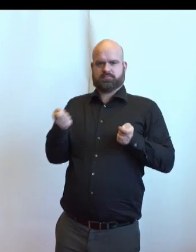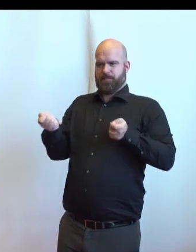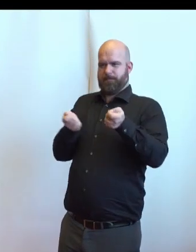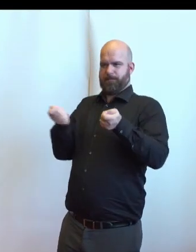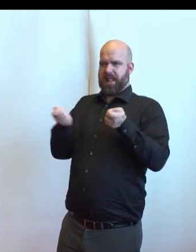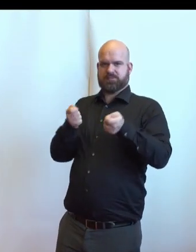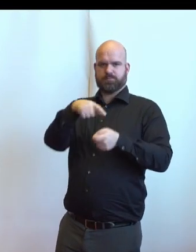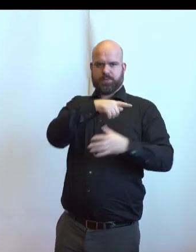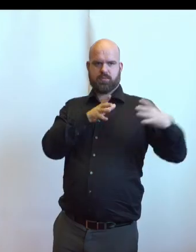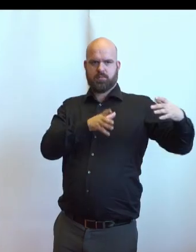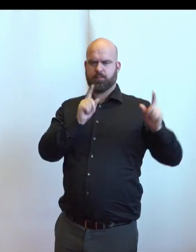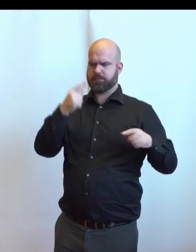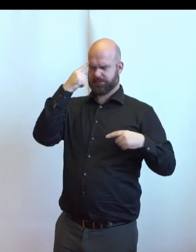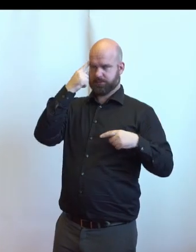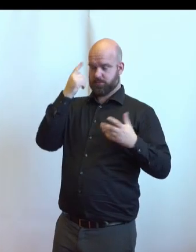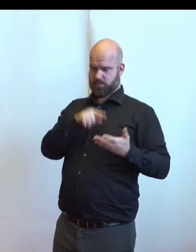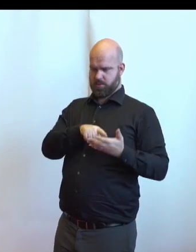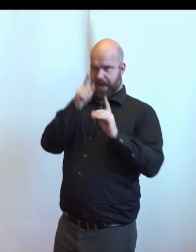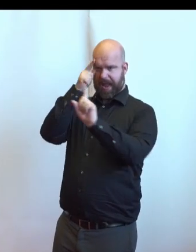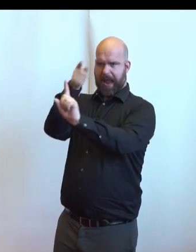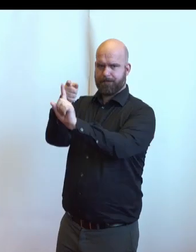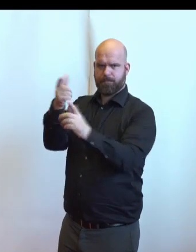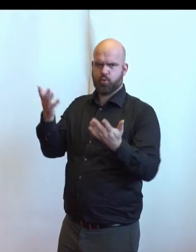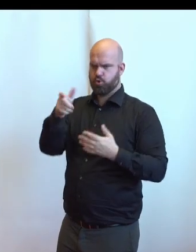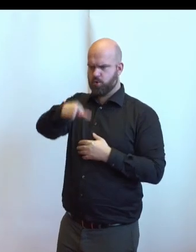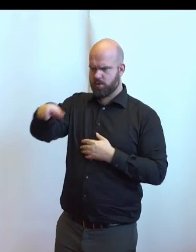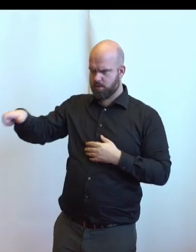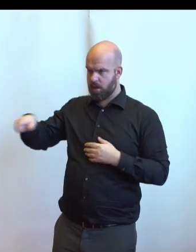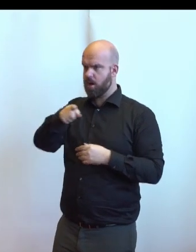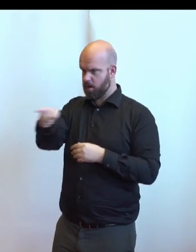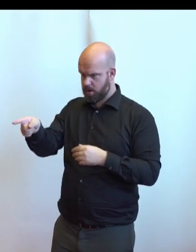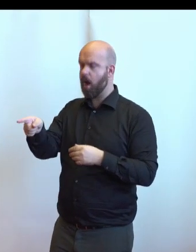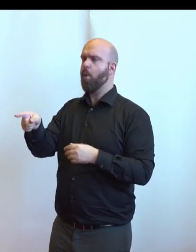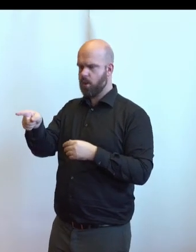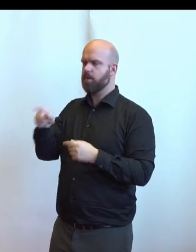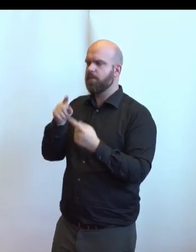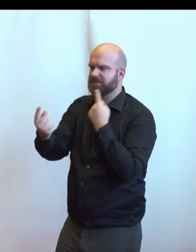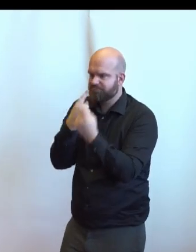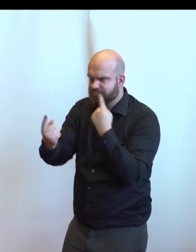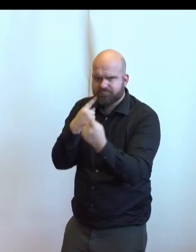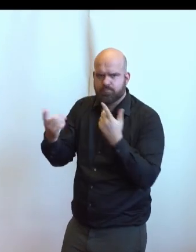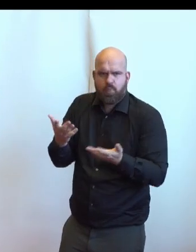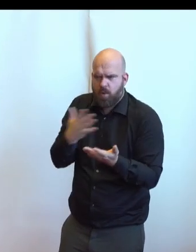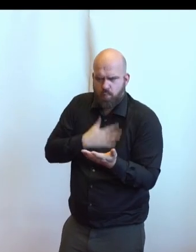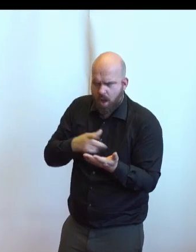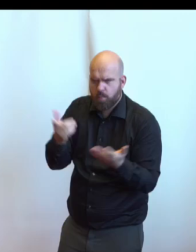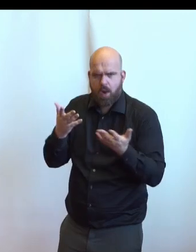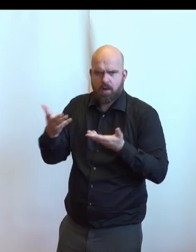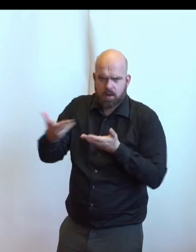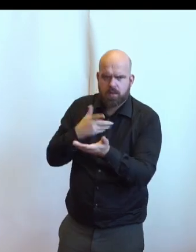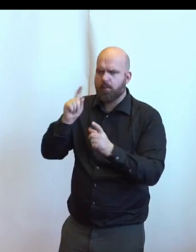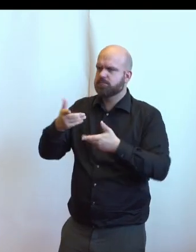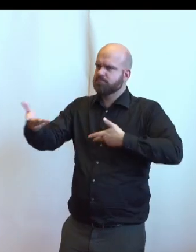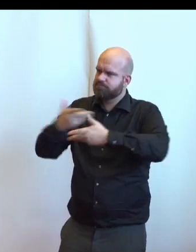question of maintaining dialogue with these people to make sure that that this is something that is discussed up front. So